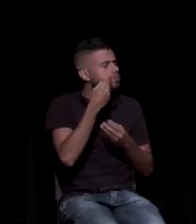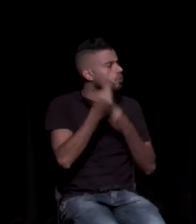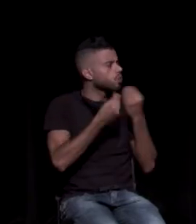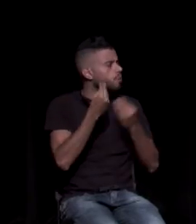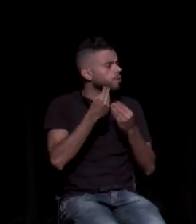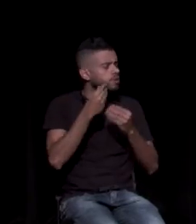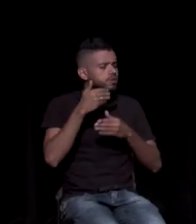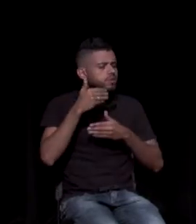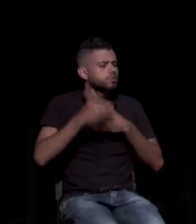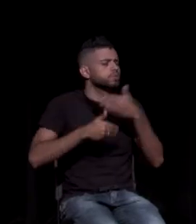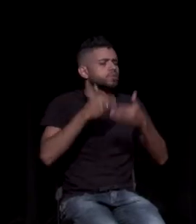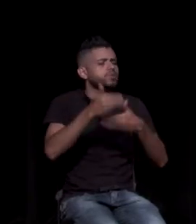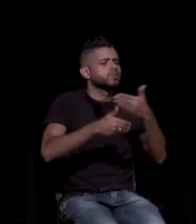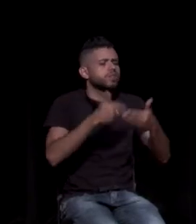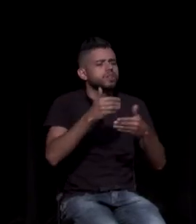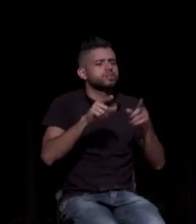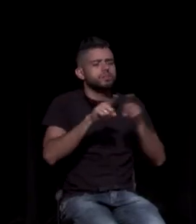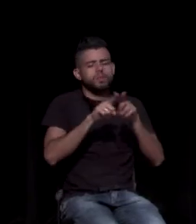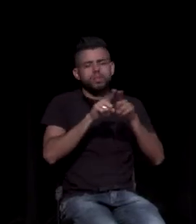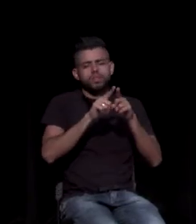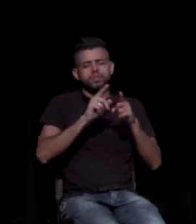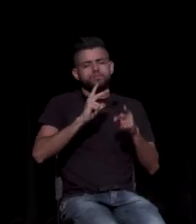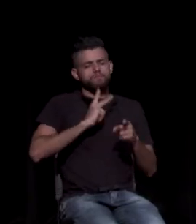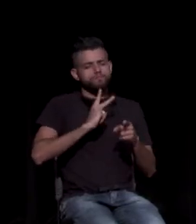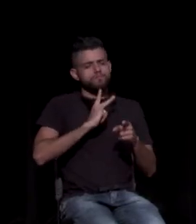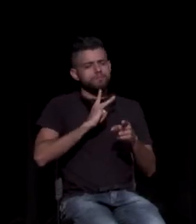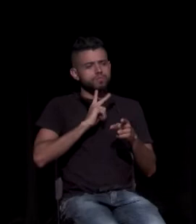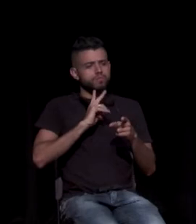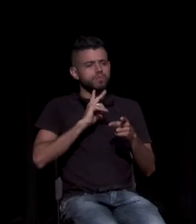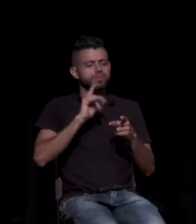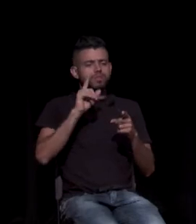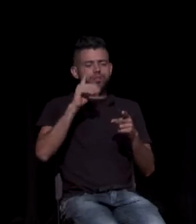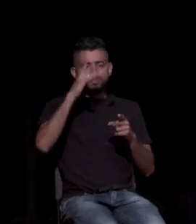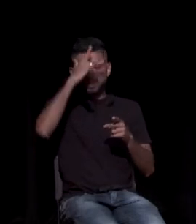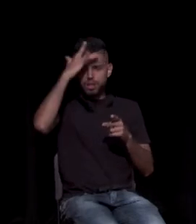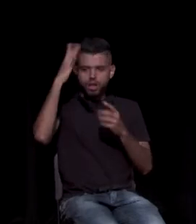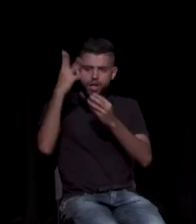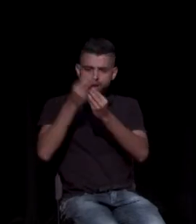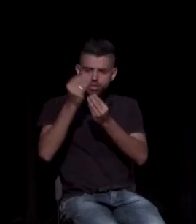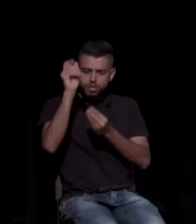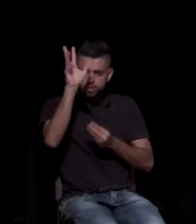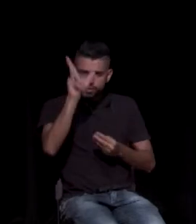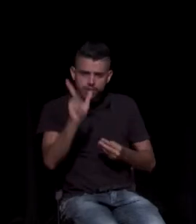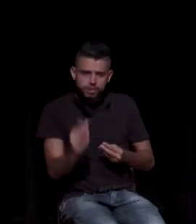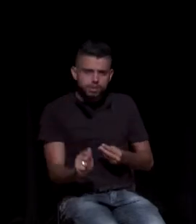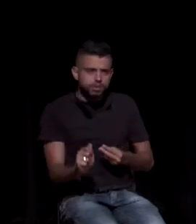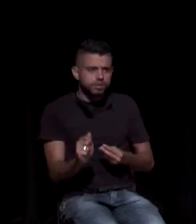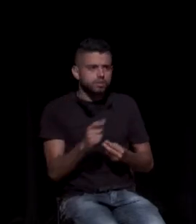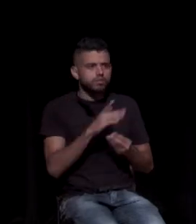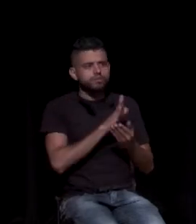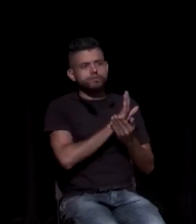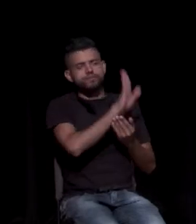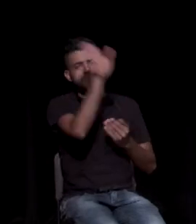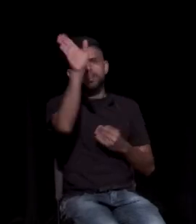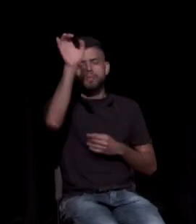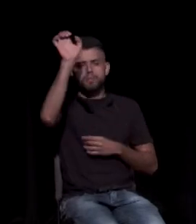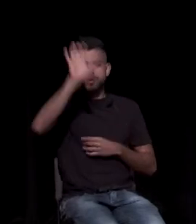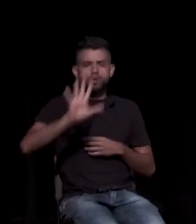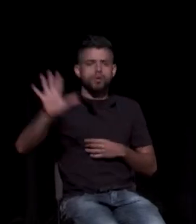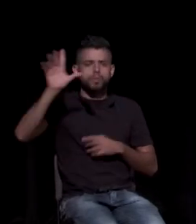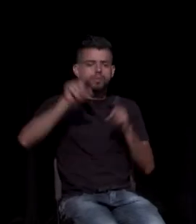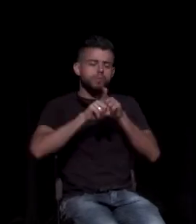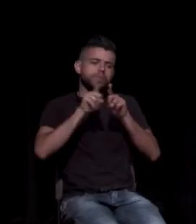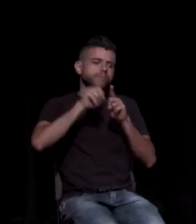processo de privatização e internacionalização da arte africana que acaba indo para a Europa e para os Estados